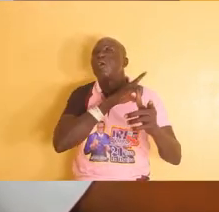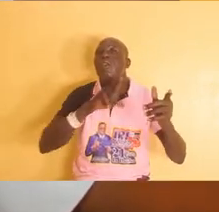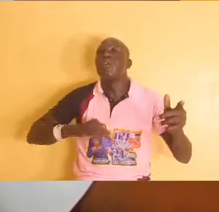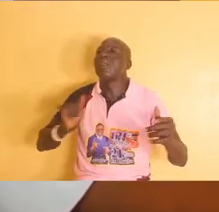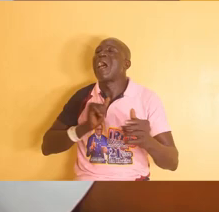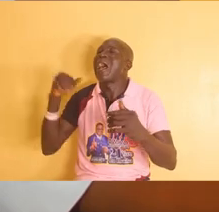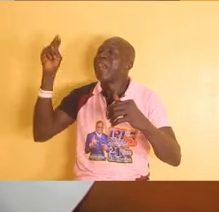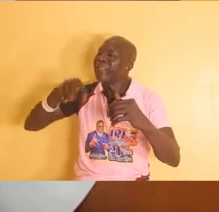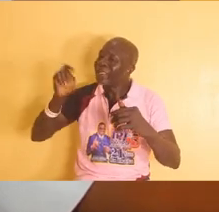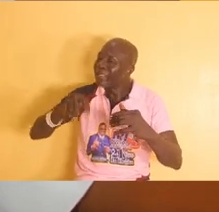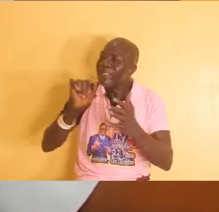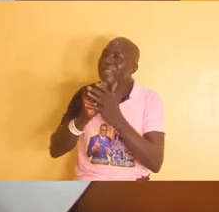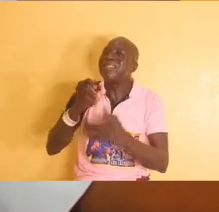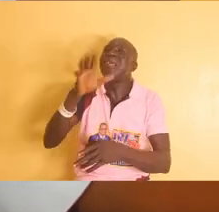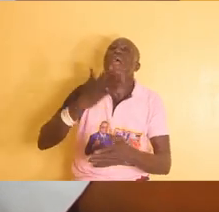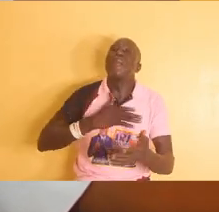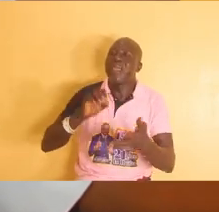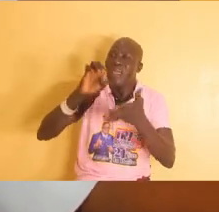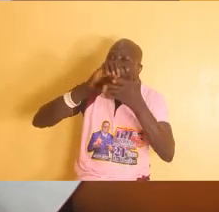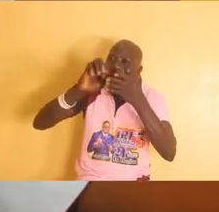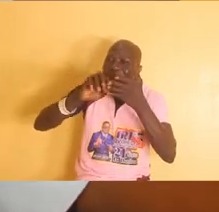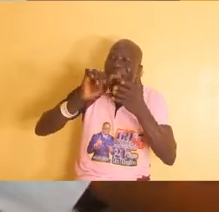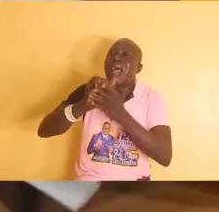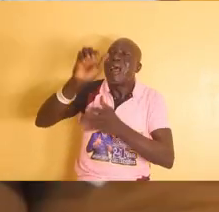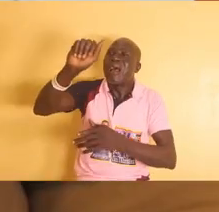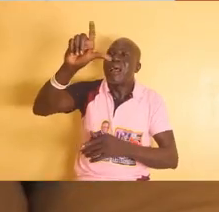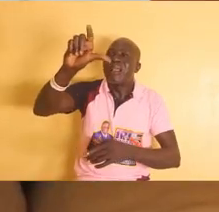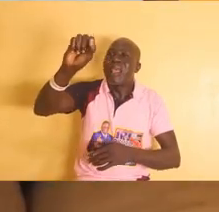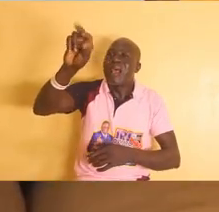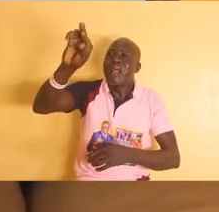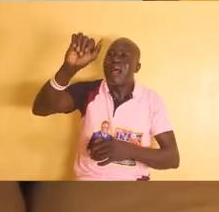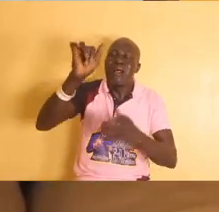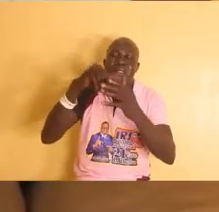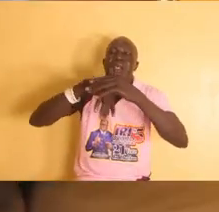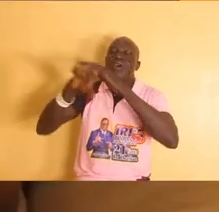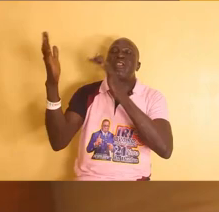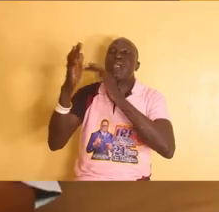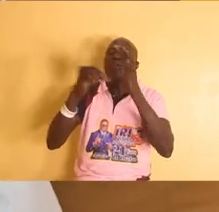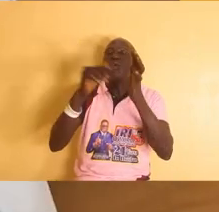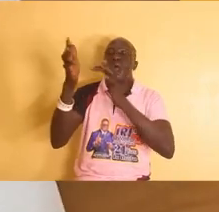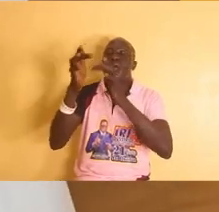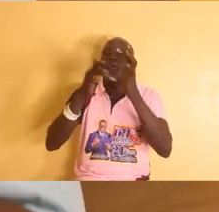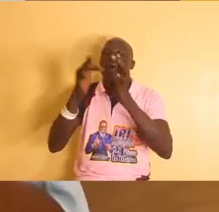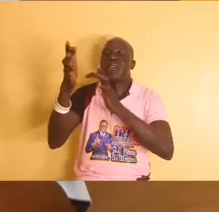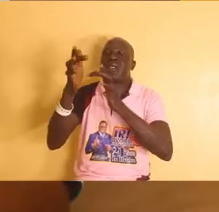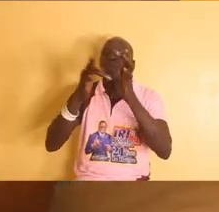once. God, I need an alarm. Open door of alarm for me.